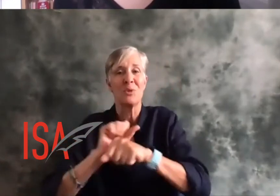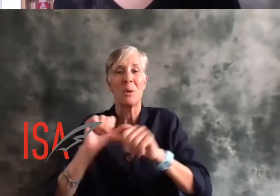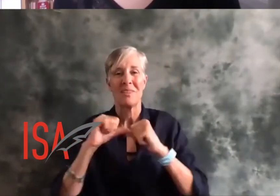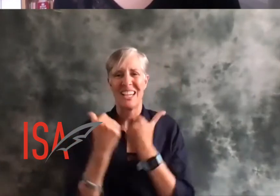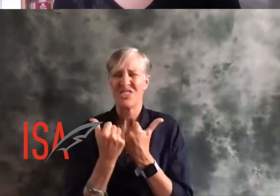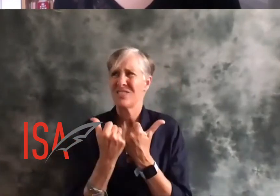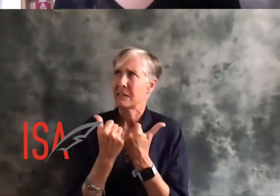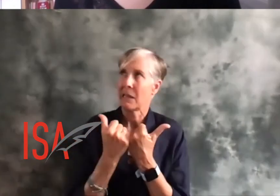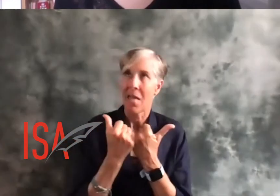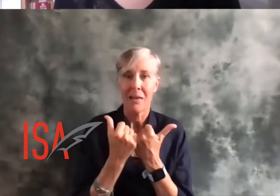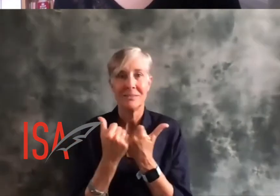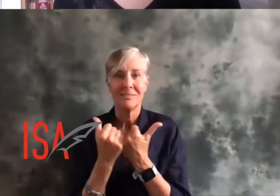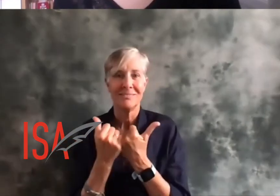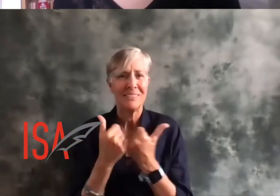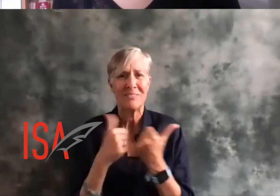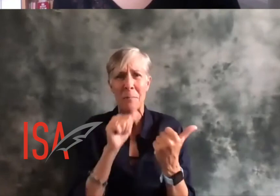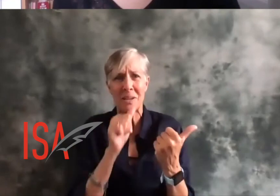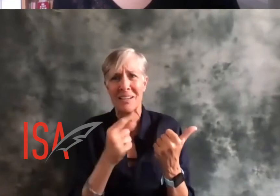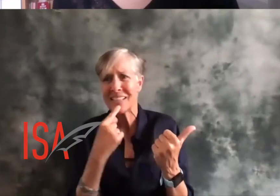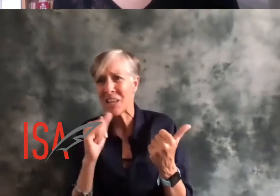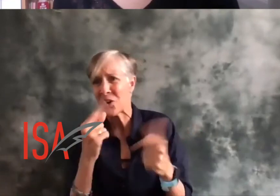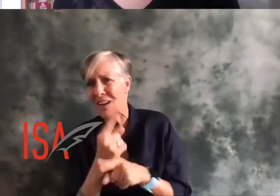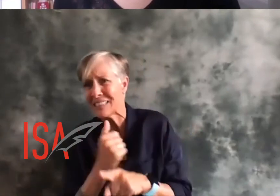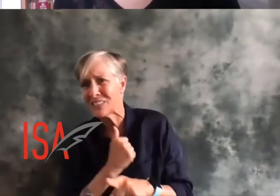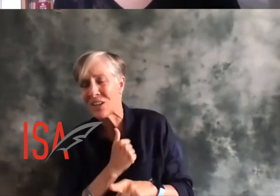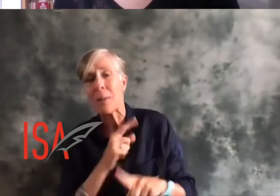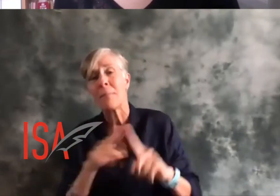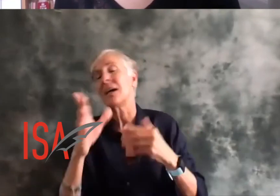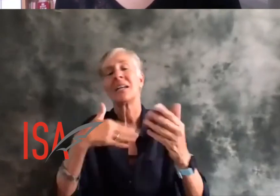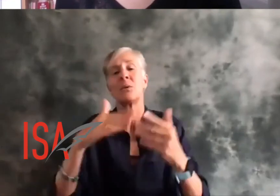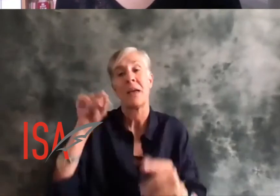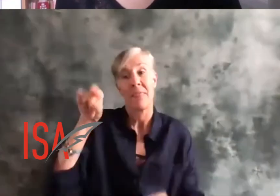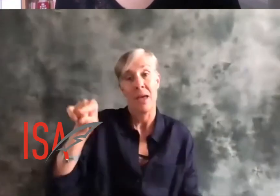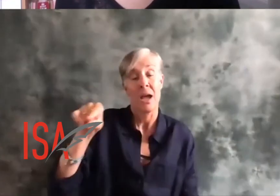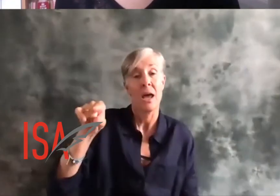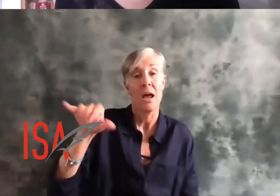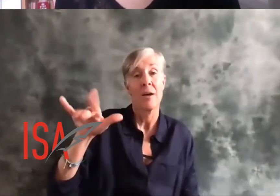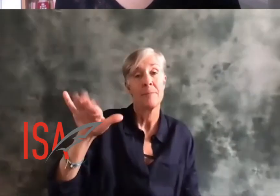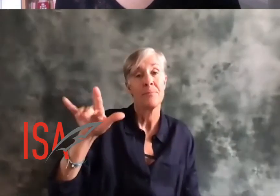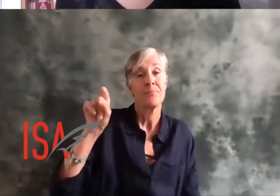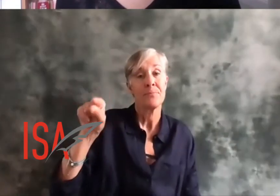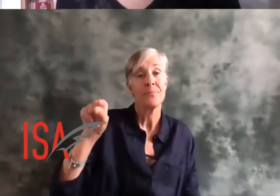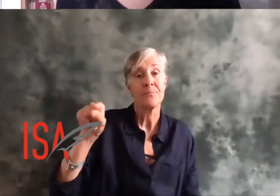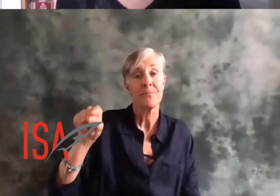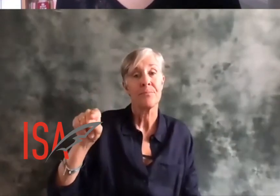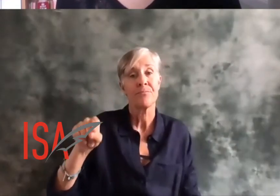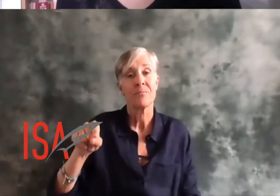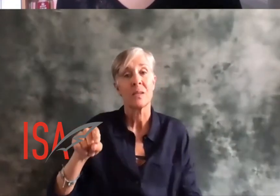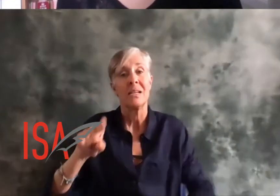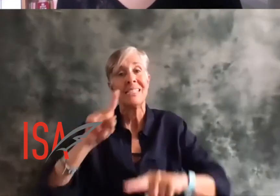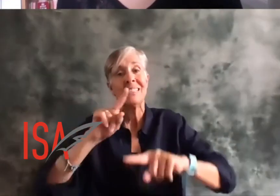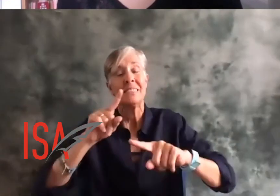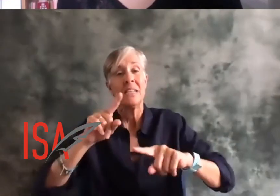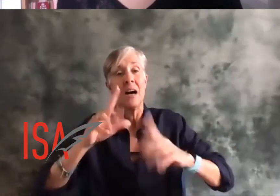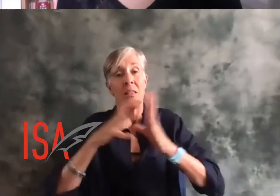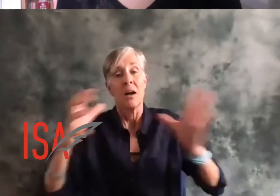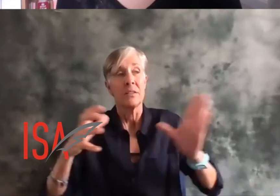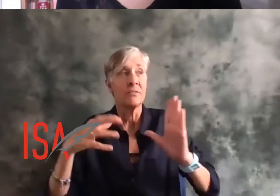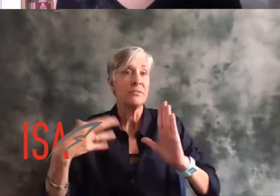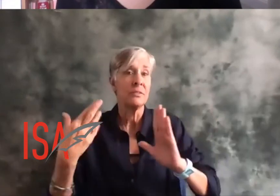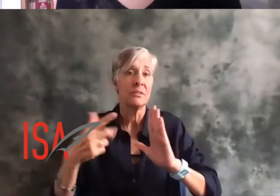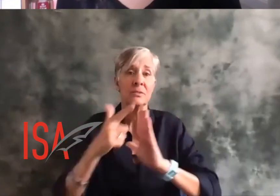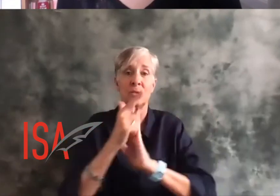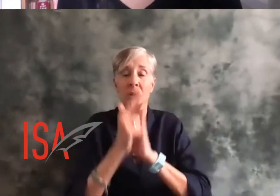I'm saying that right. Sorry if I'm not. But there's various initiatives already happening,